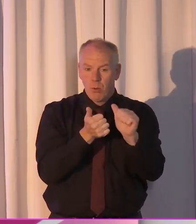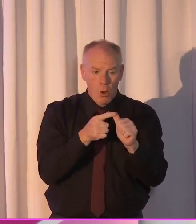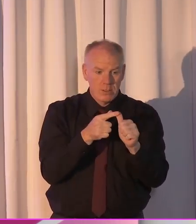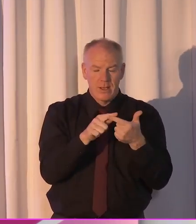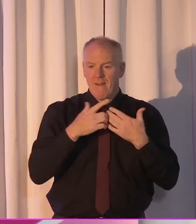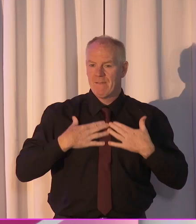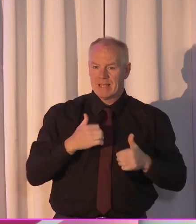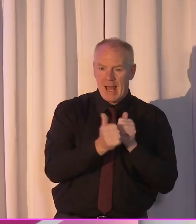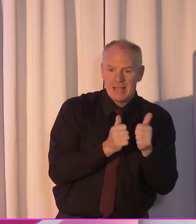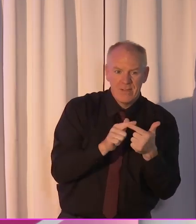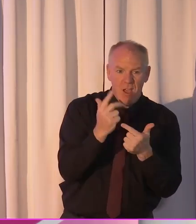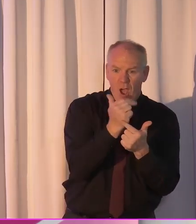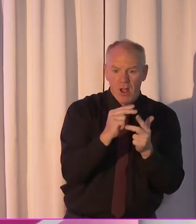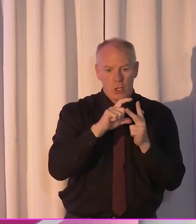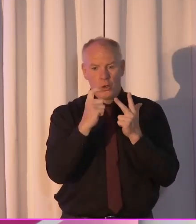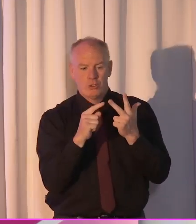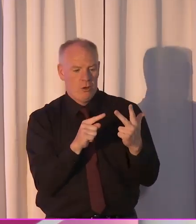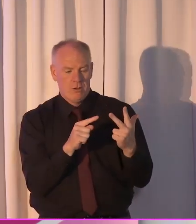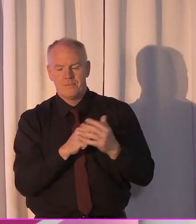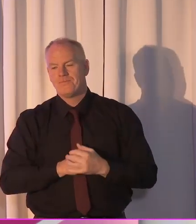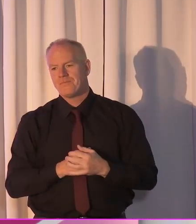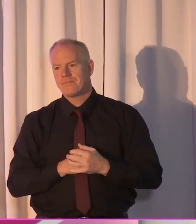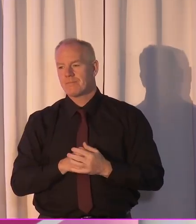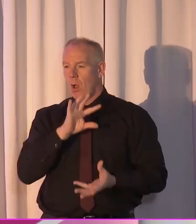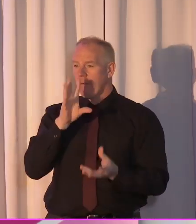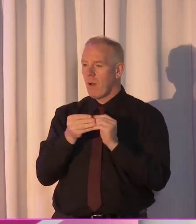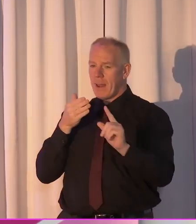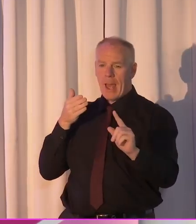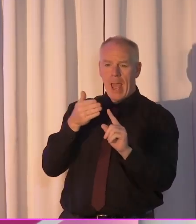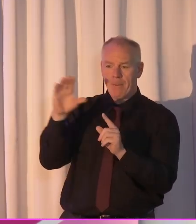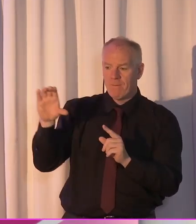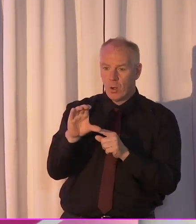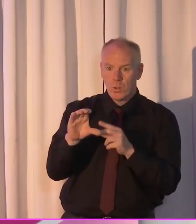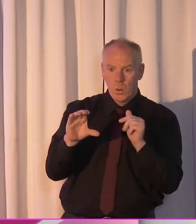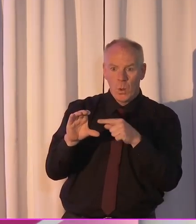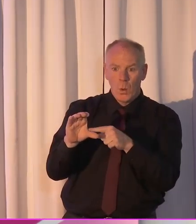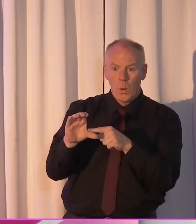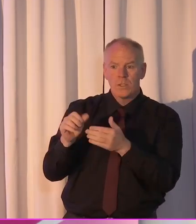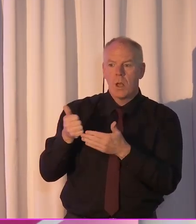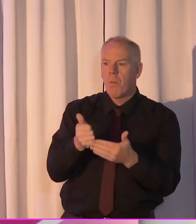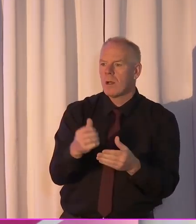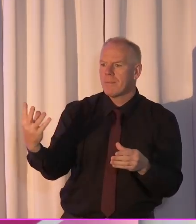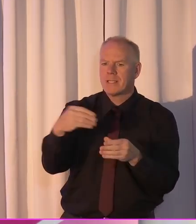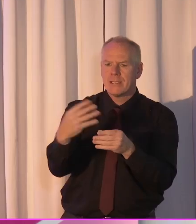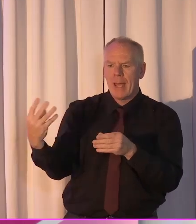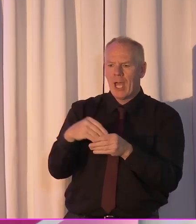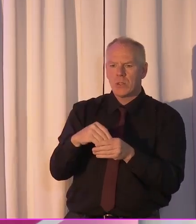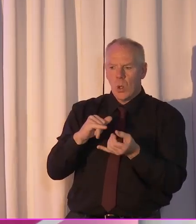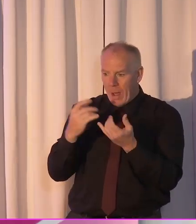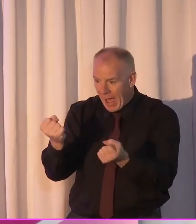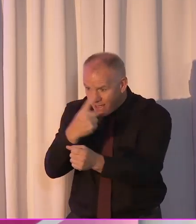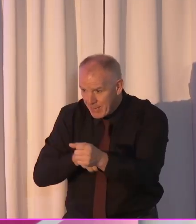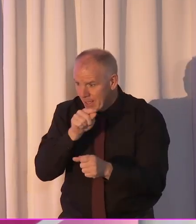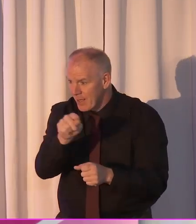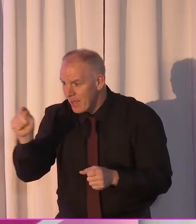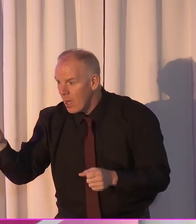physical activity, arts and culture. The overall aim of the fund is to support the participation of people with